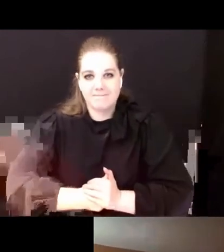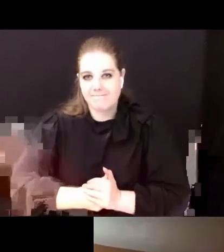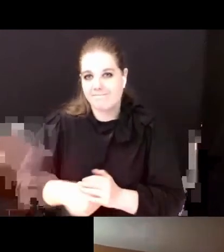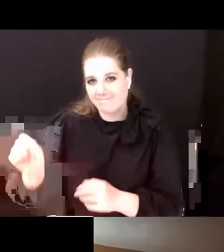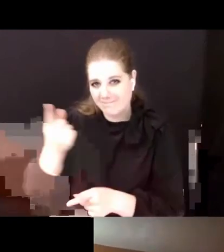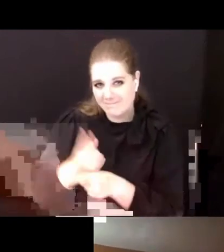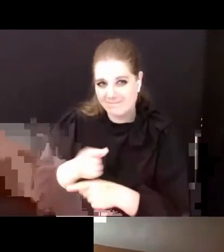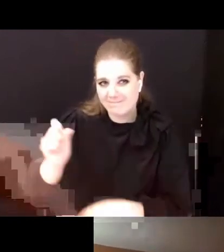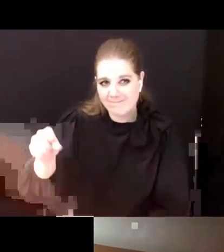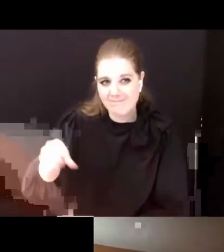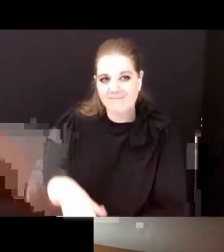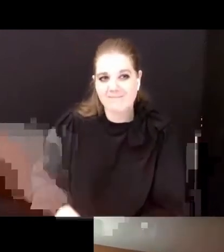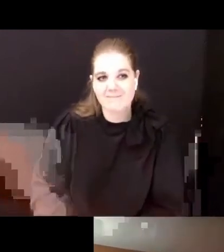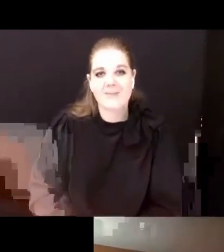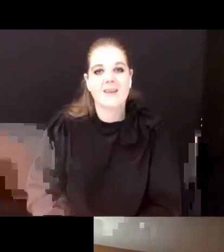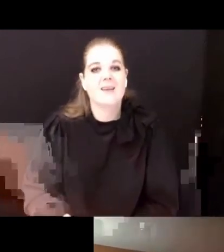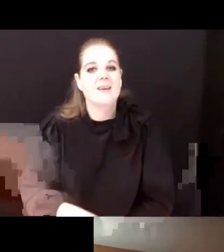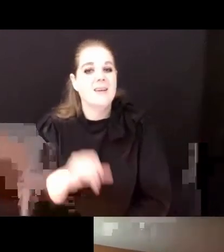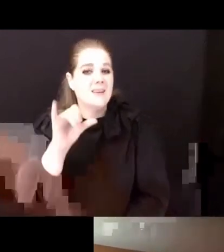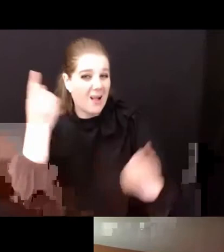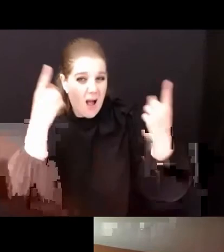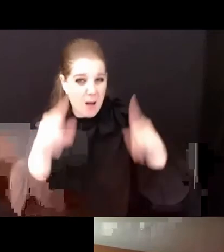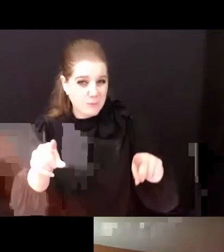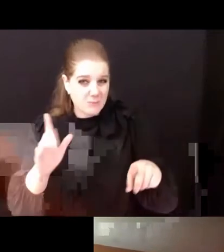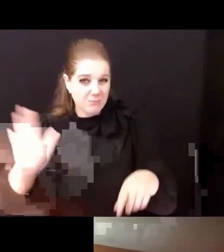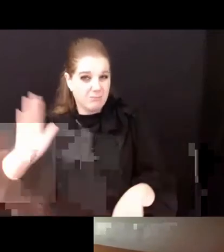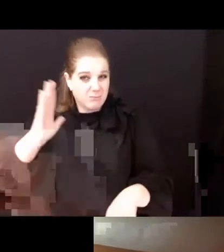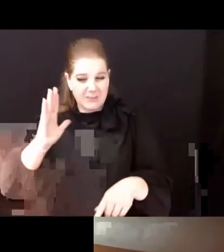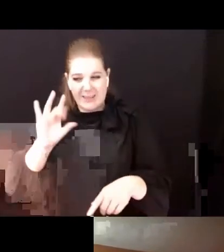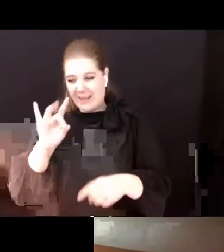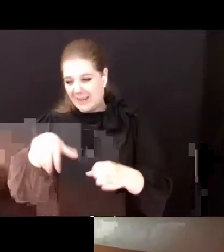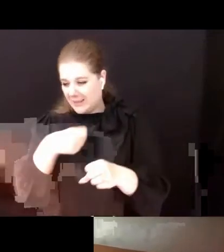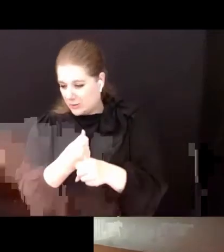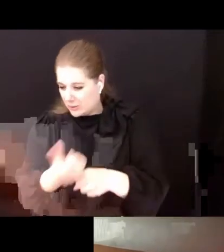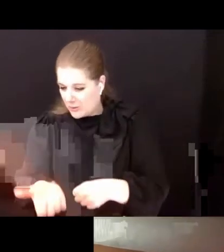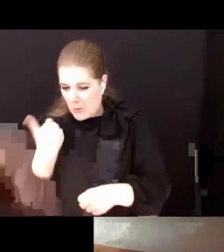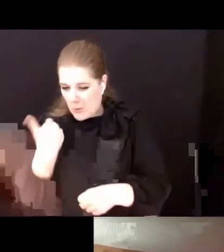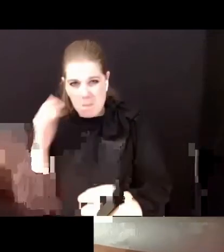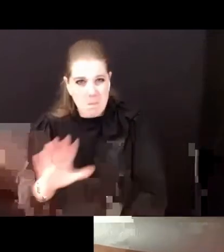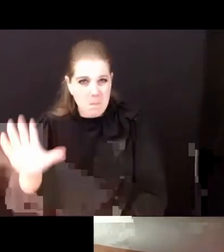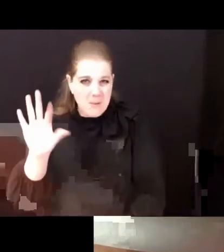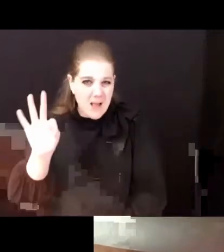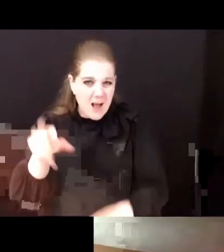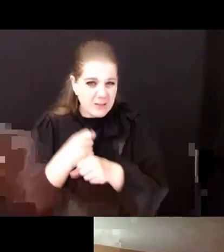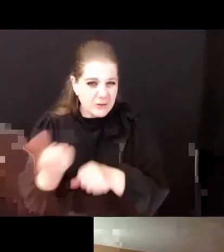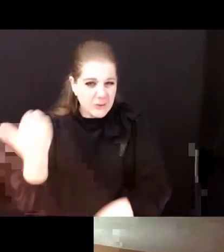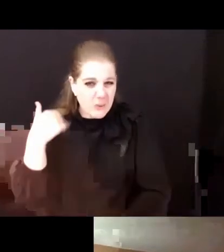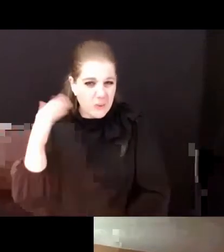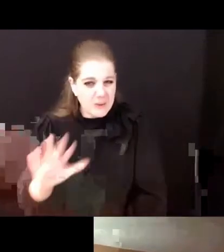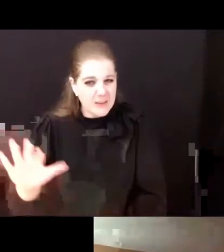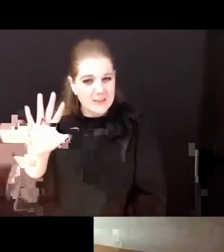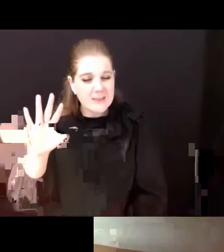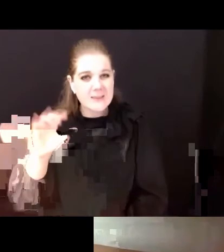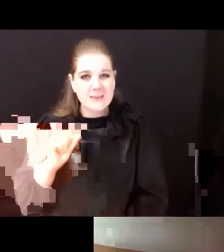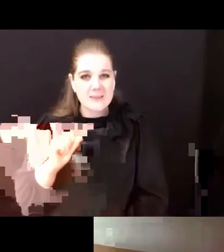happened, it happened a while ago, but 8, 9 years ago isn't that far back. It isn't that